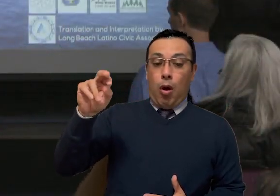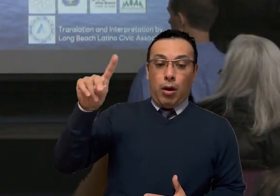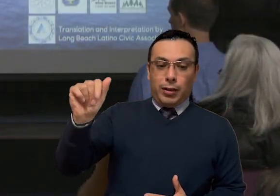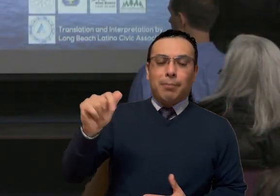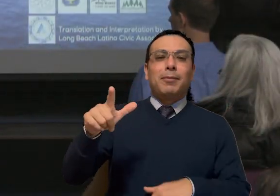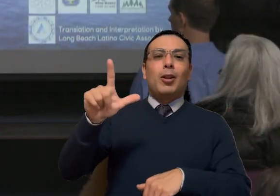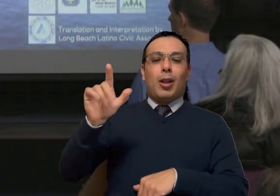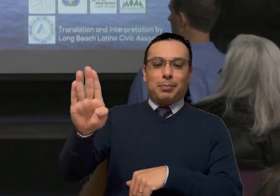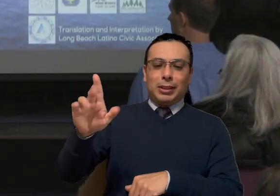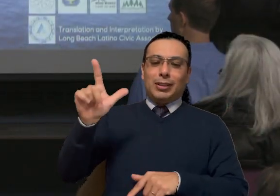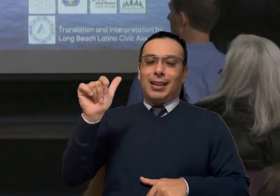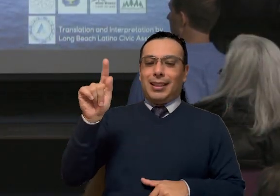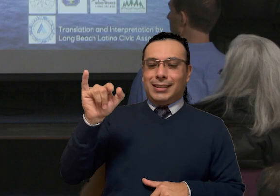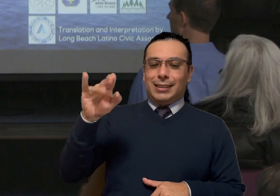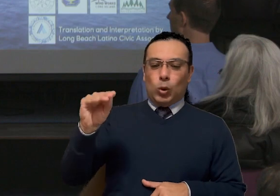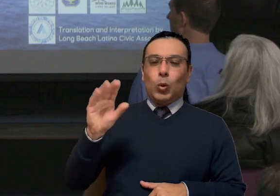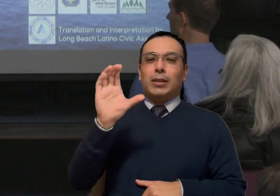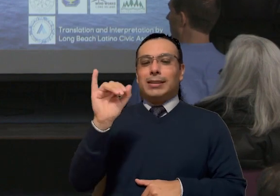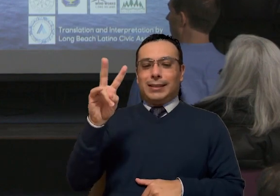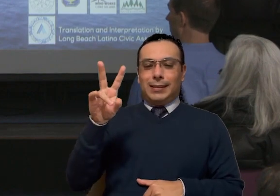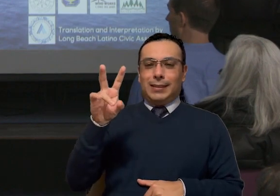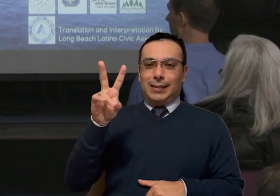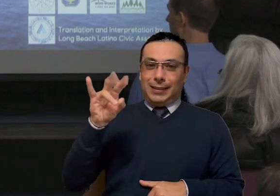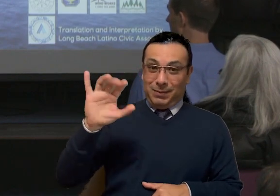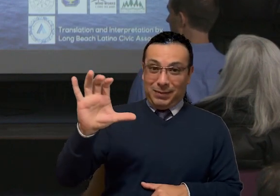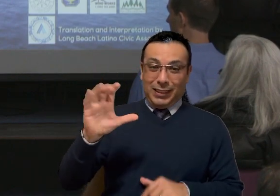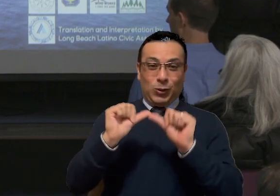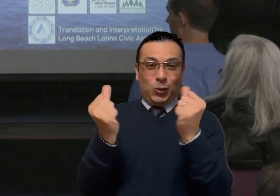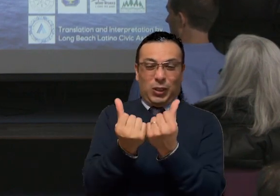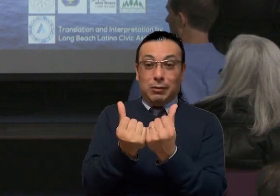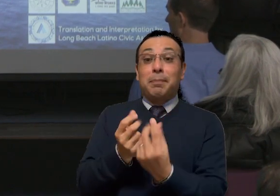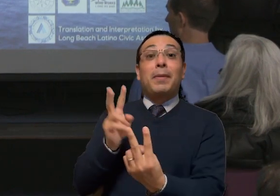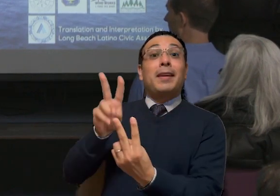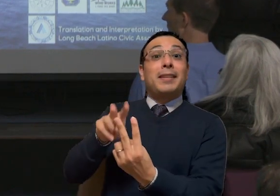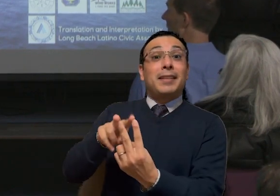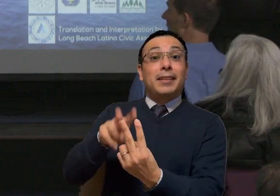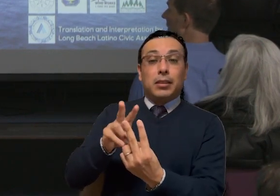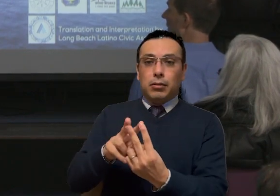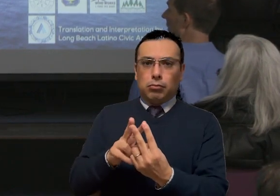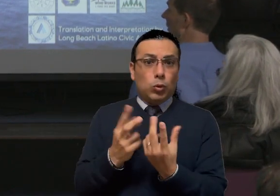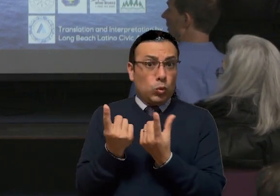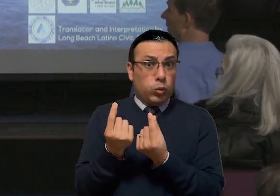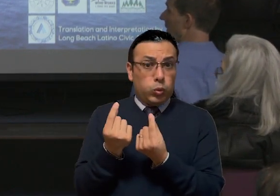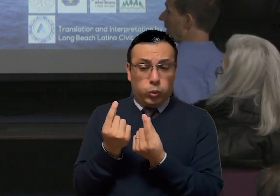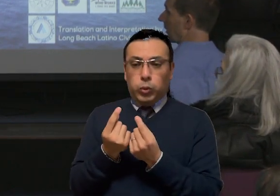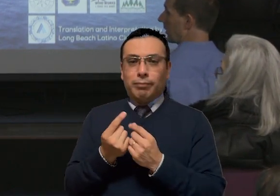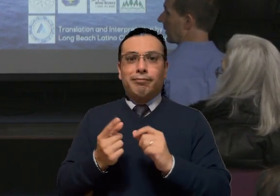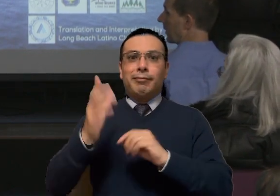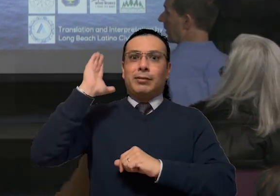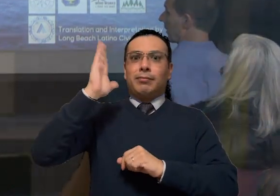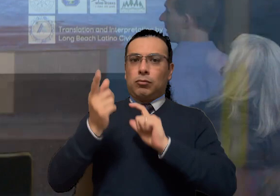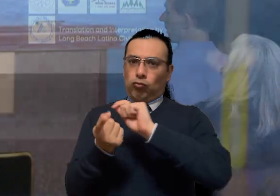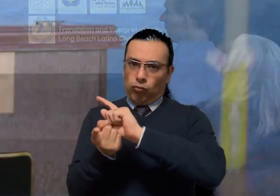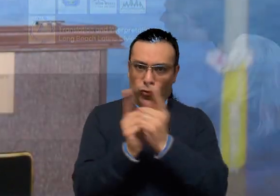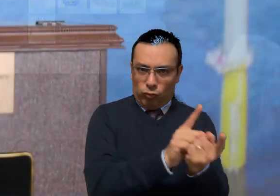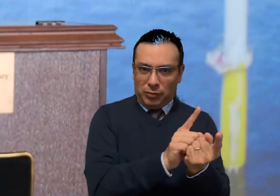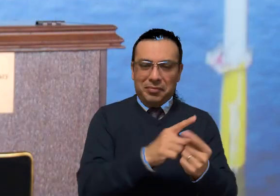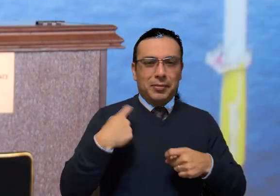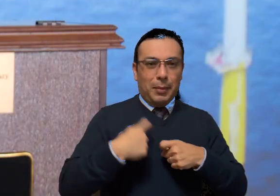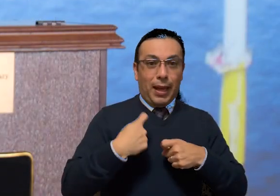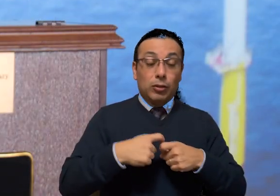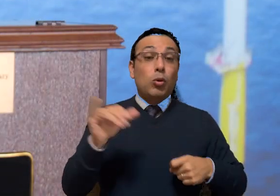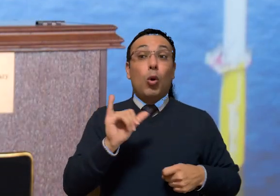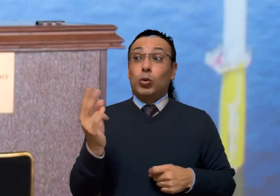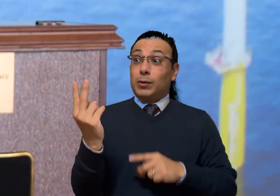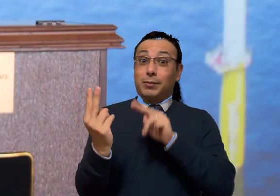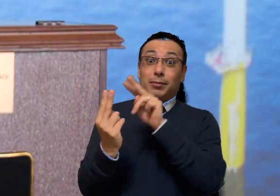Helen have taken time to translate this presentation and to be here this evening to provide interpretation for anyone